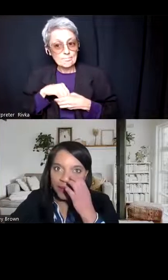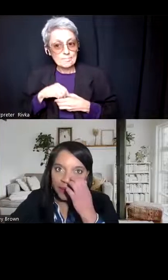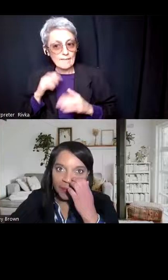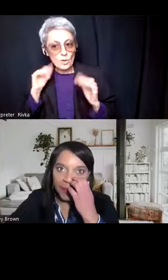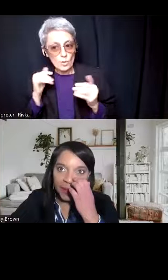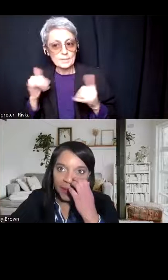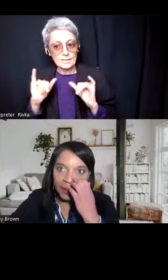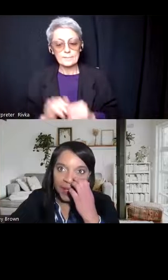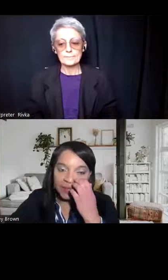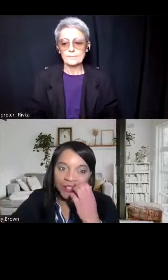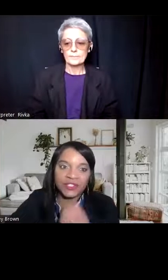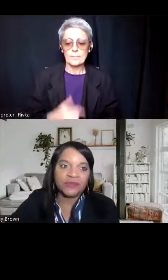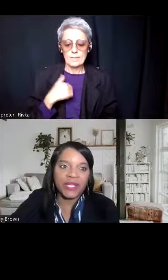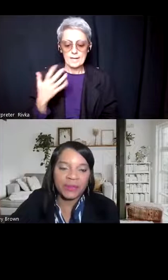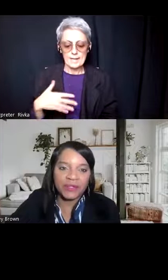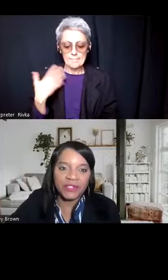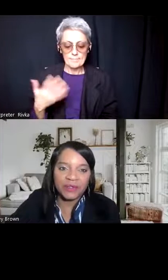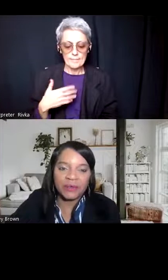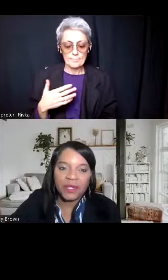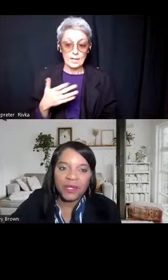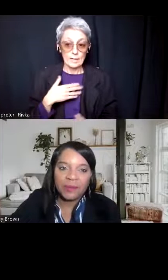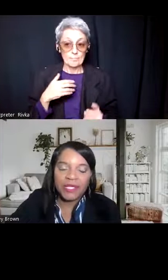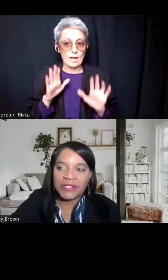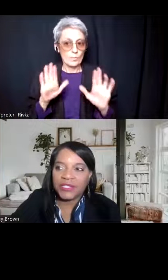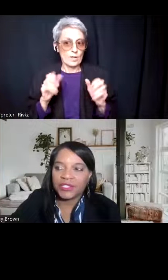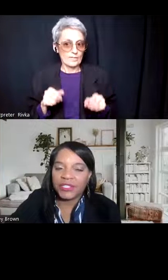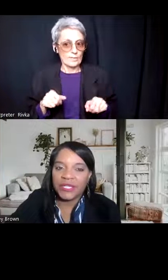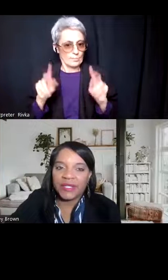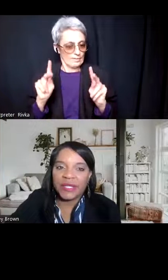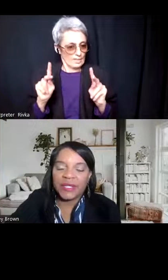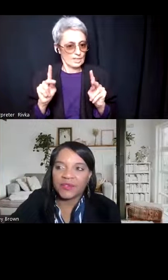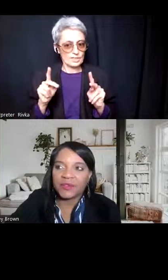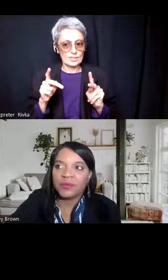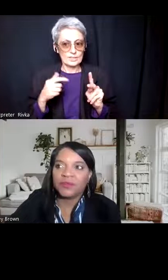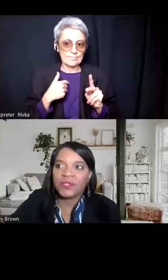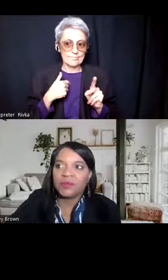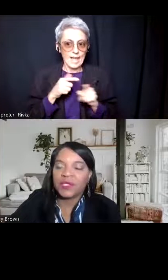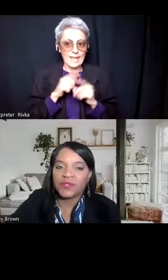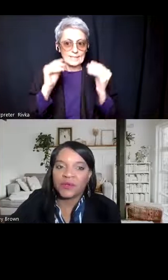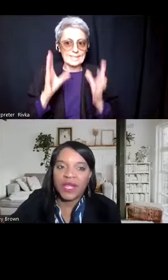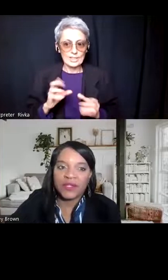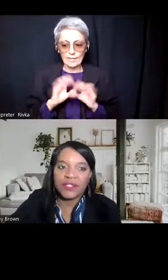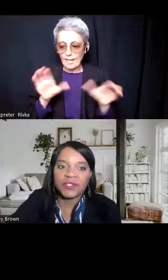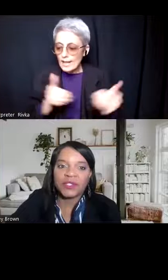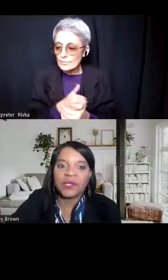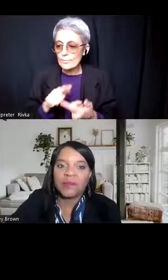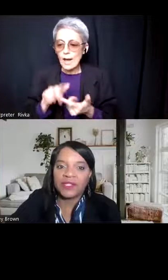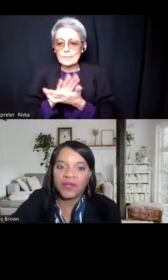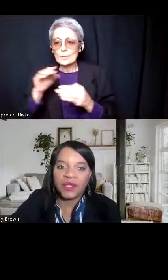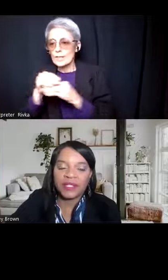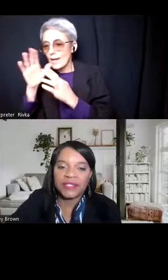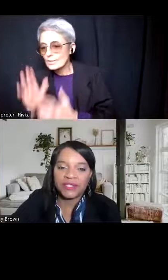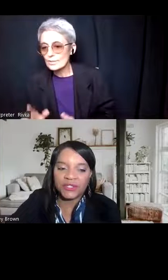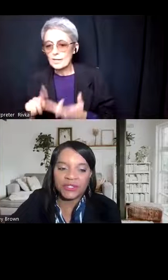my awesome privilege of being able to be a teacher in the classroom, to be a school counselor, to be a